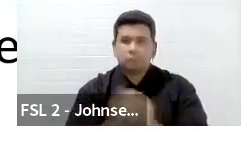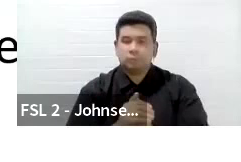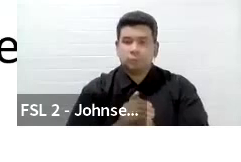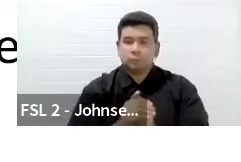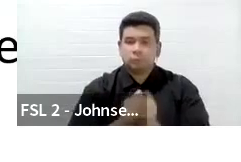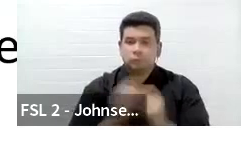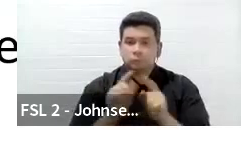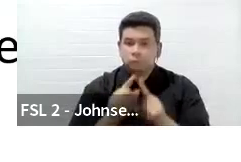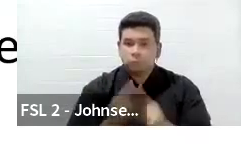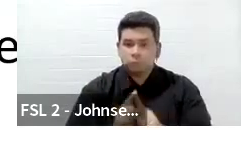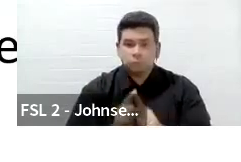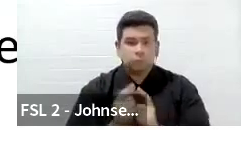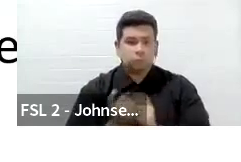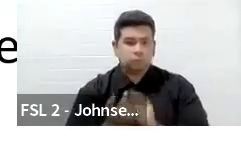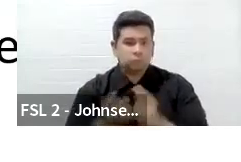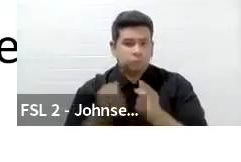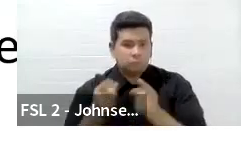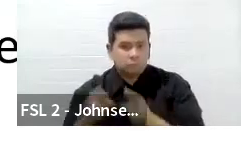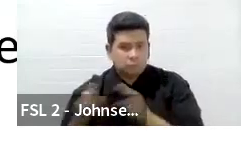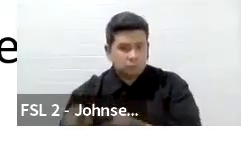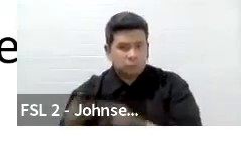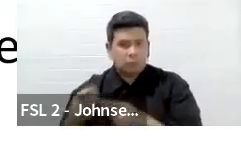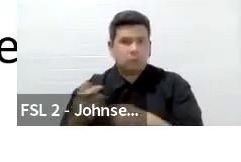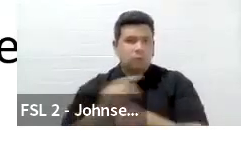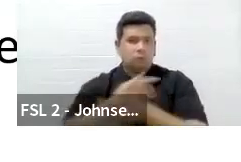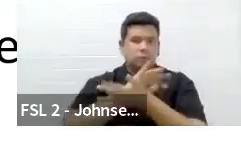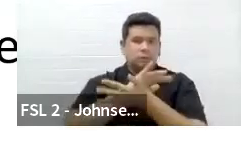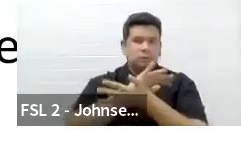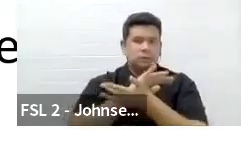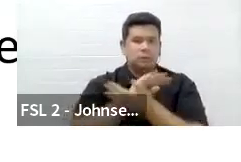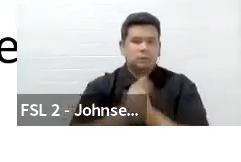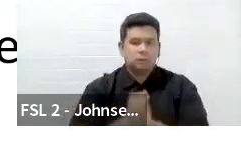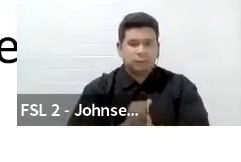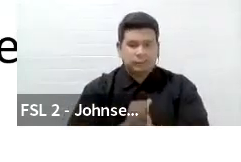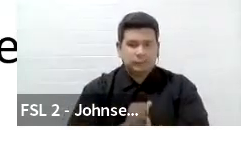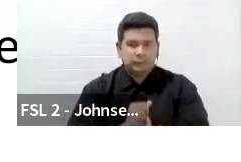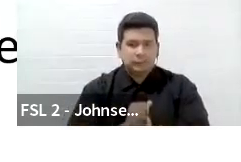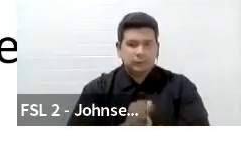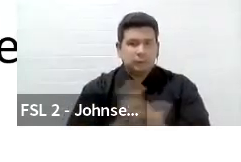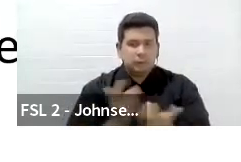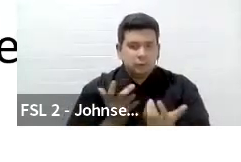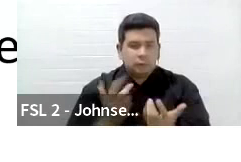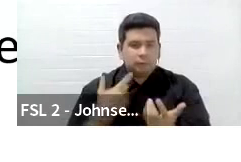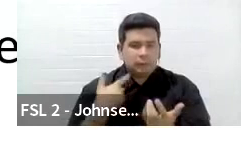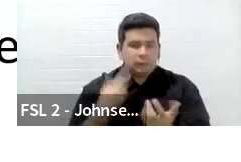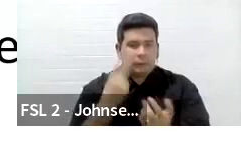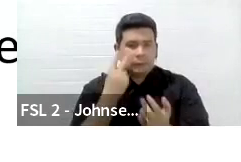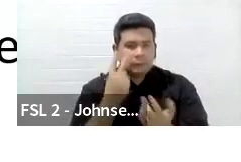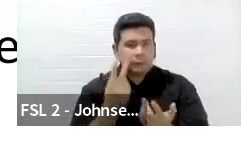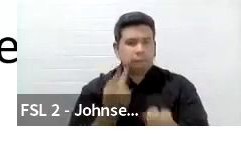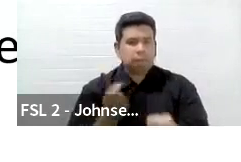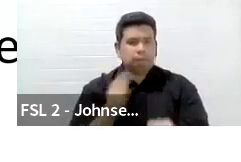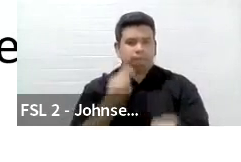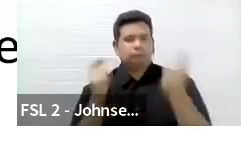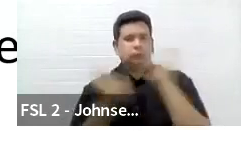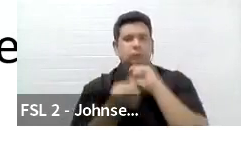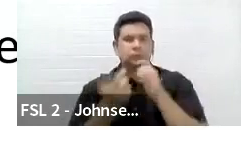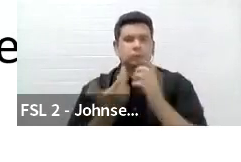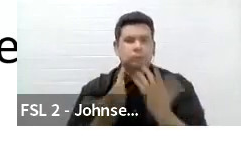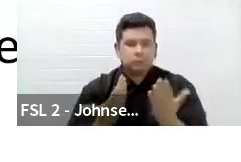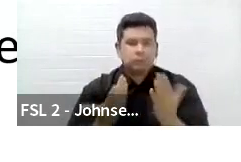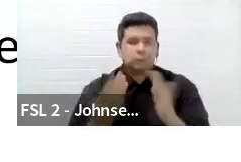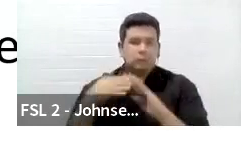extraordinary conditions brought about by COVID-19 pandemic induced significant demographic fluctuations marked by a drop in